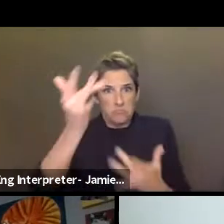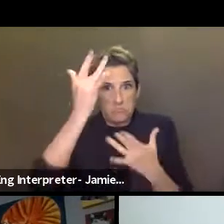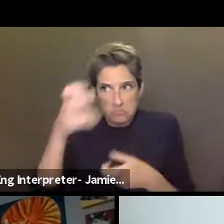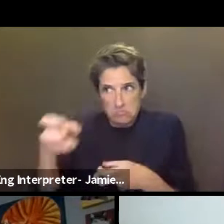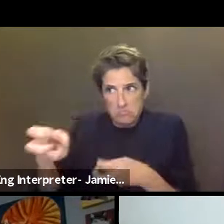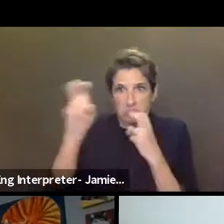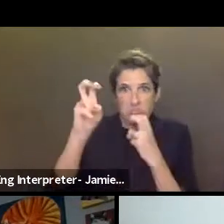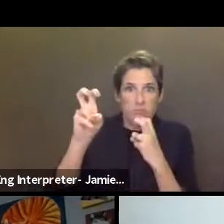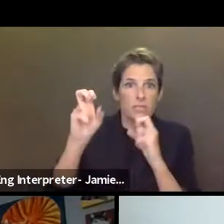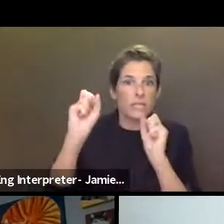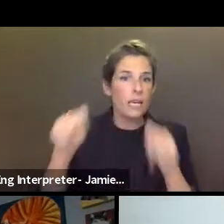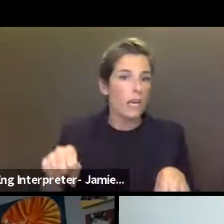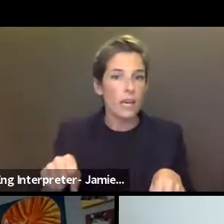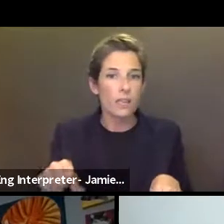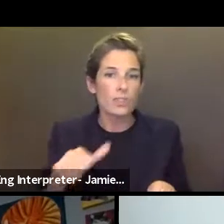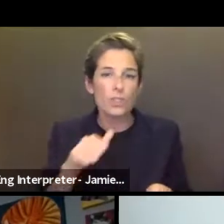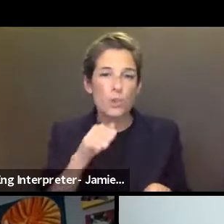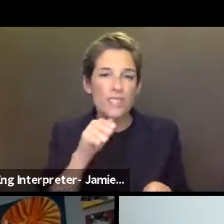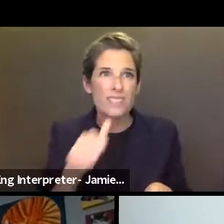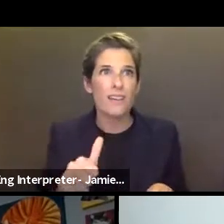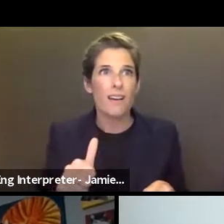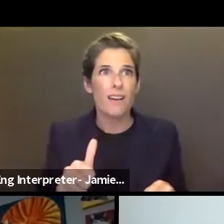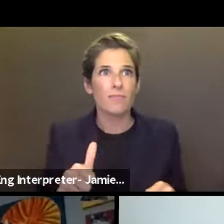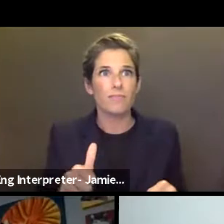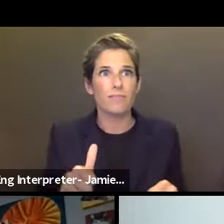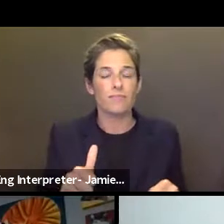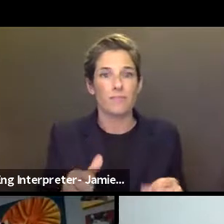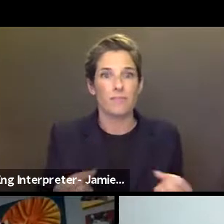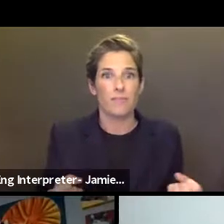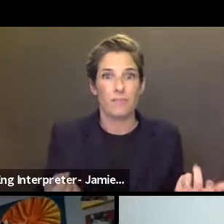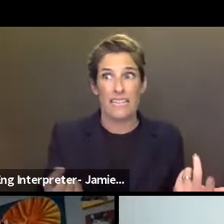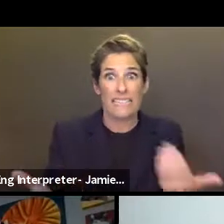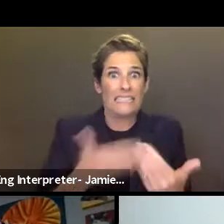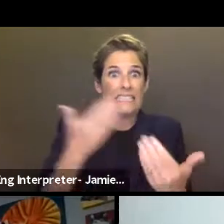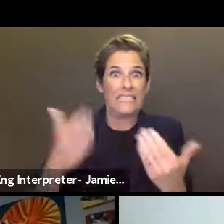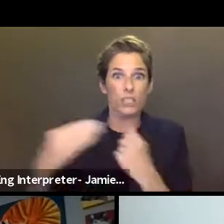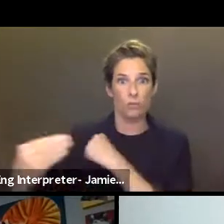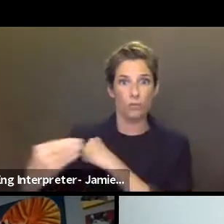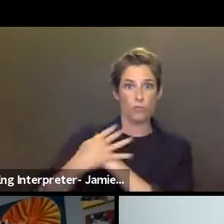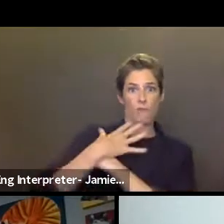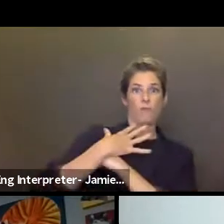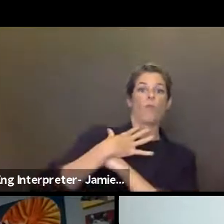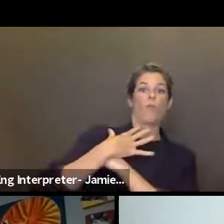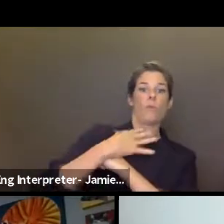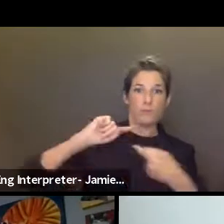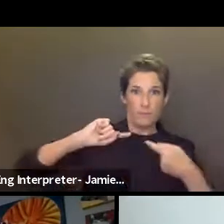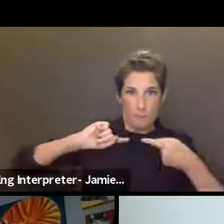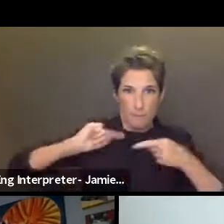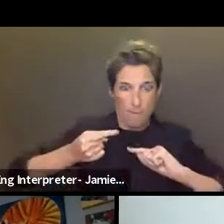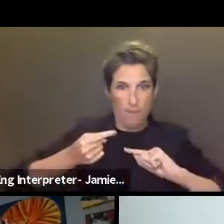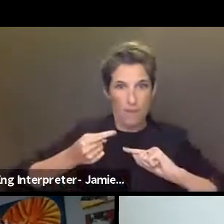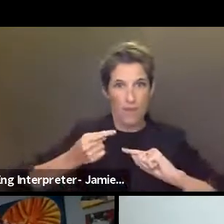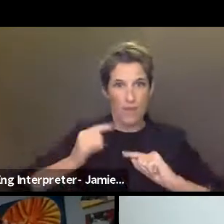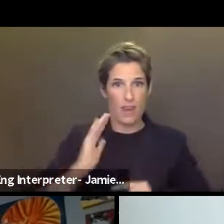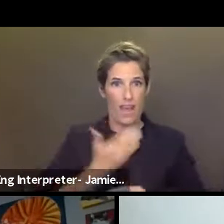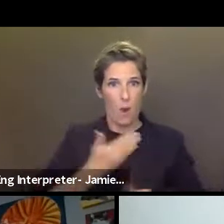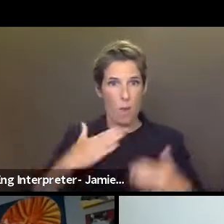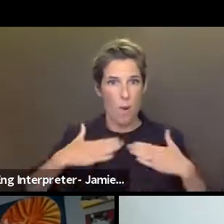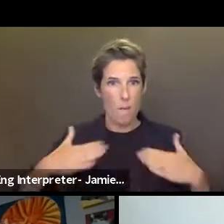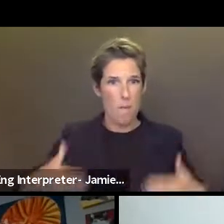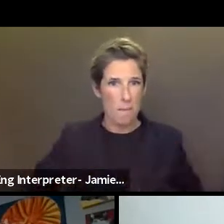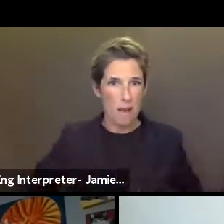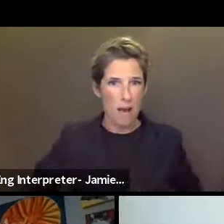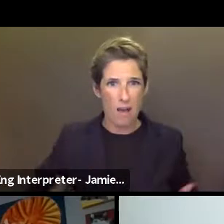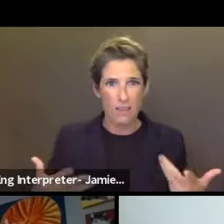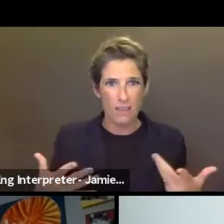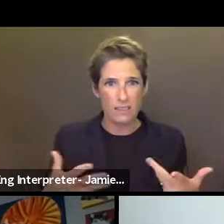it doesn't take a lot, really, to cause harm to a human body or a human mind